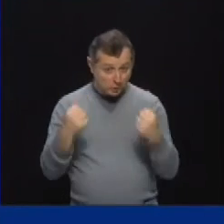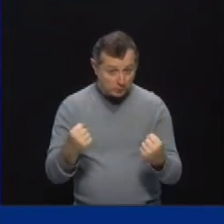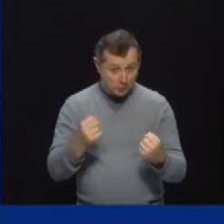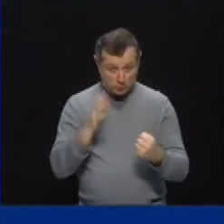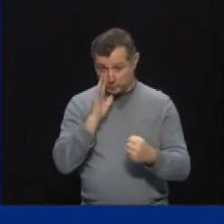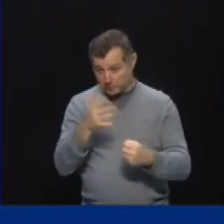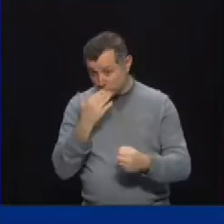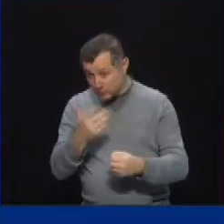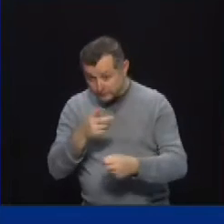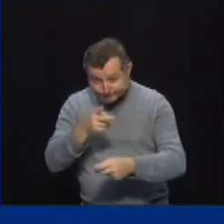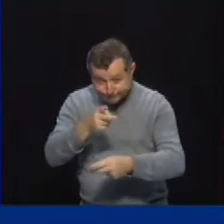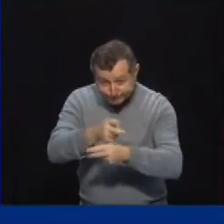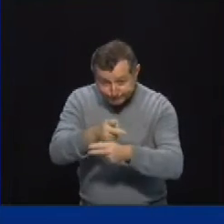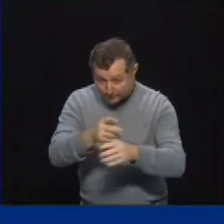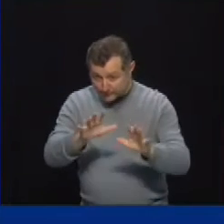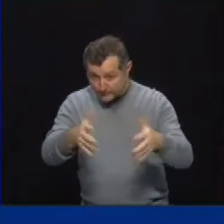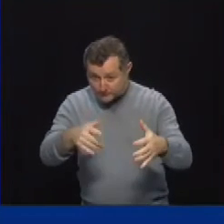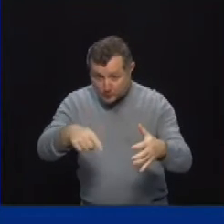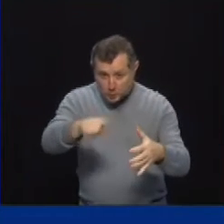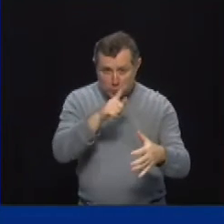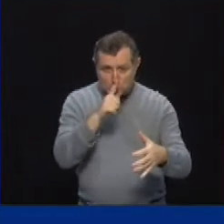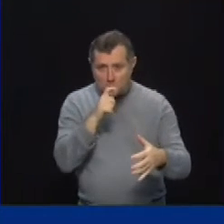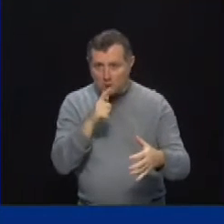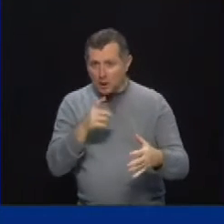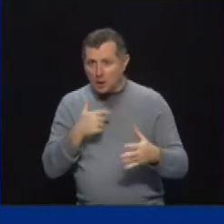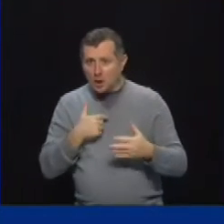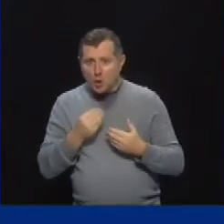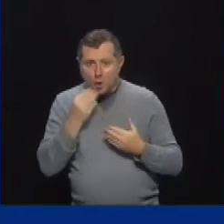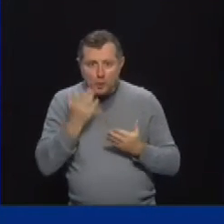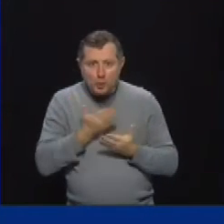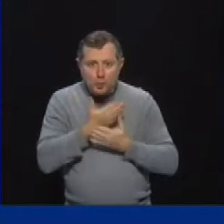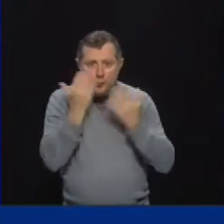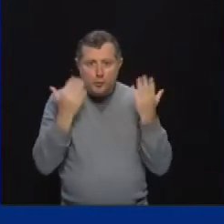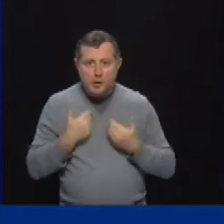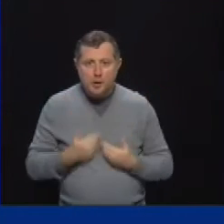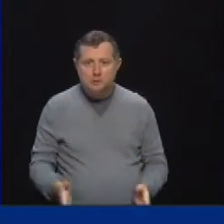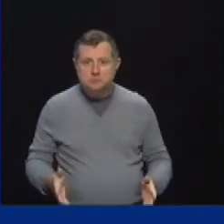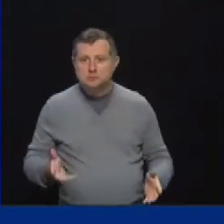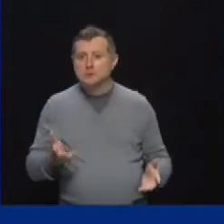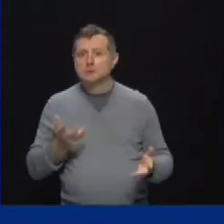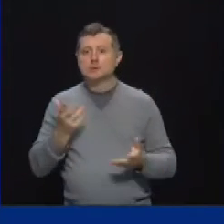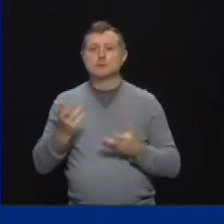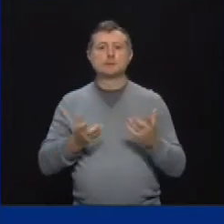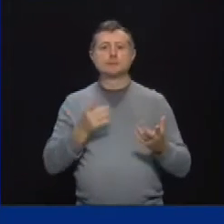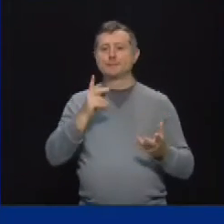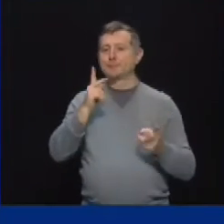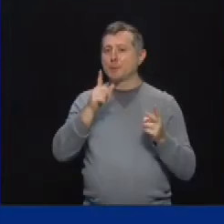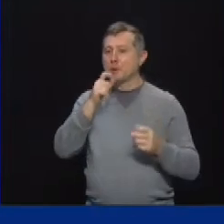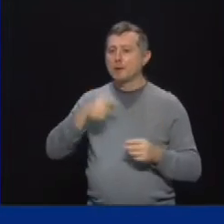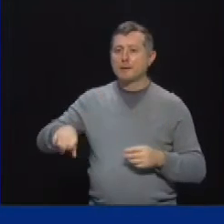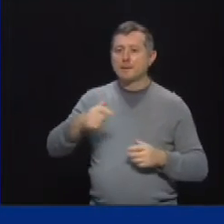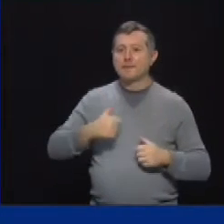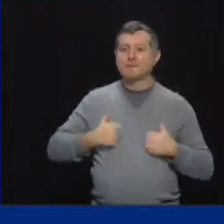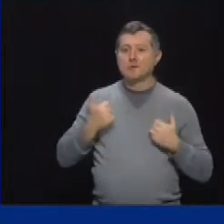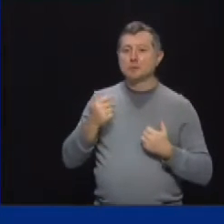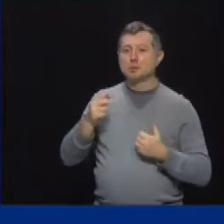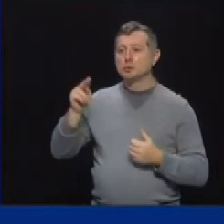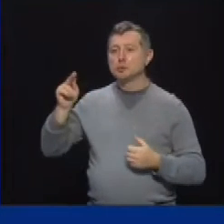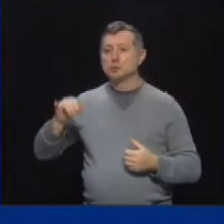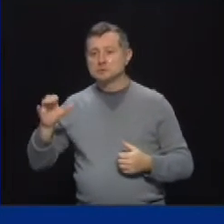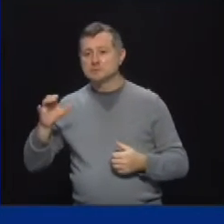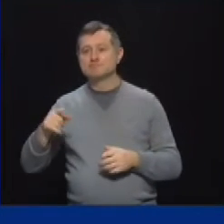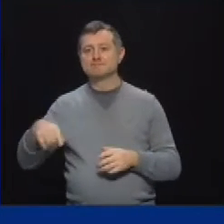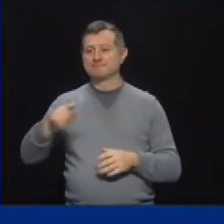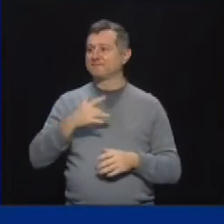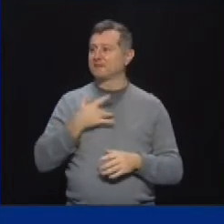but also to let people who live and work in New York City know that they're also safe. So it's a balance. We have to make sure that we're taking care of